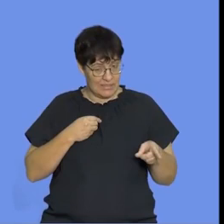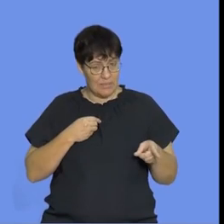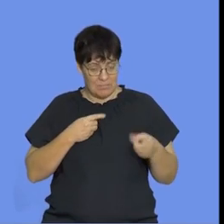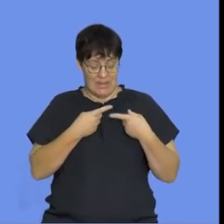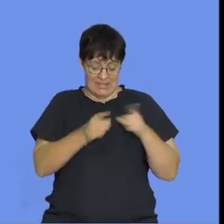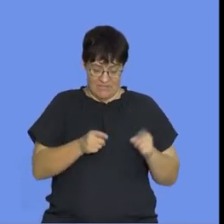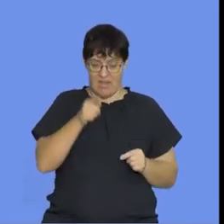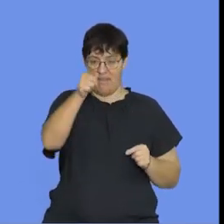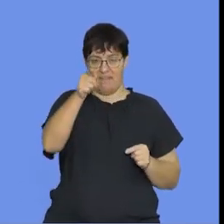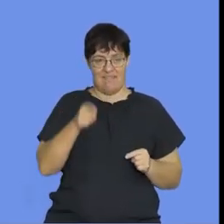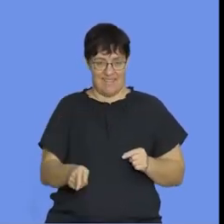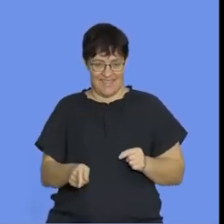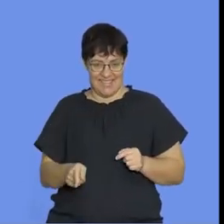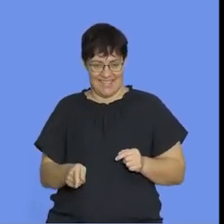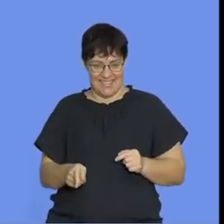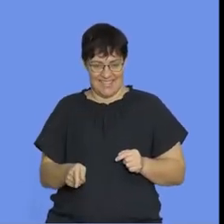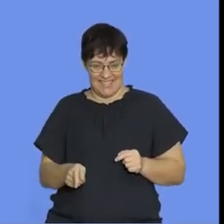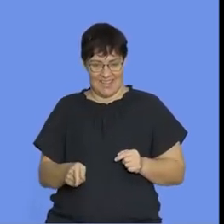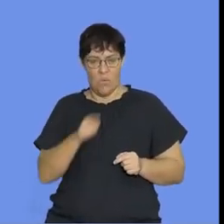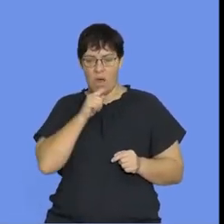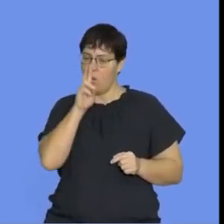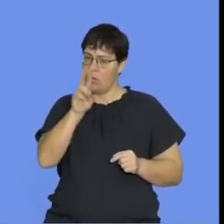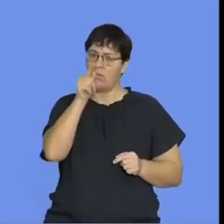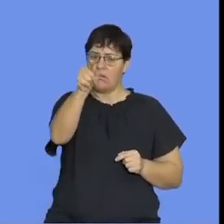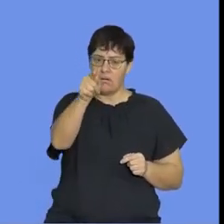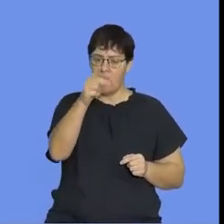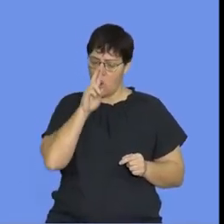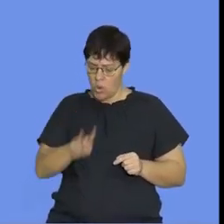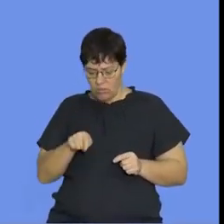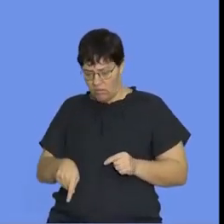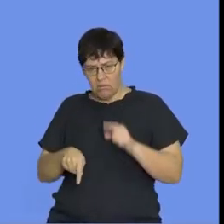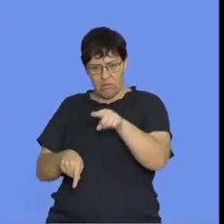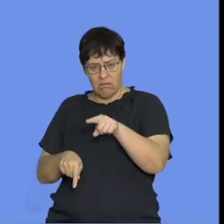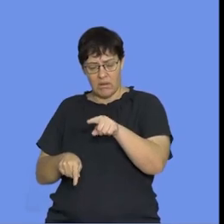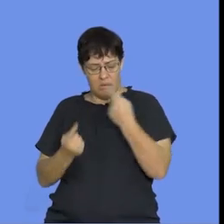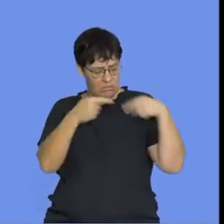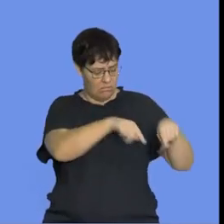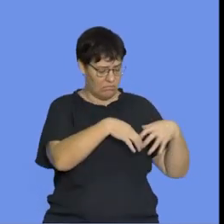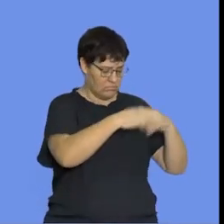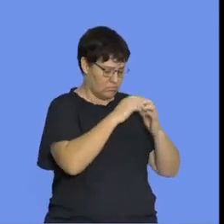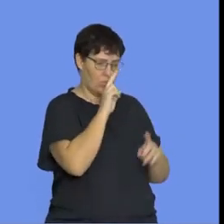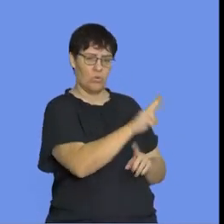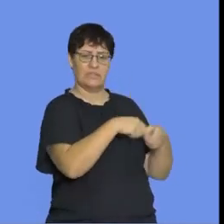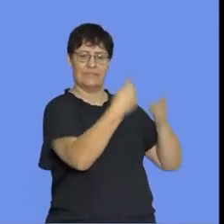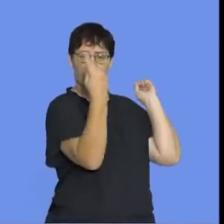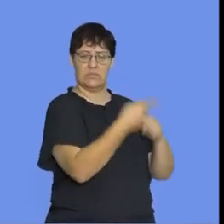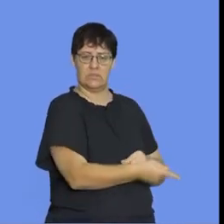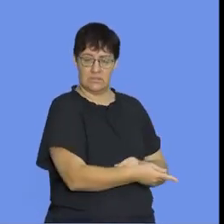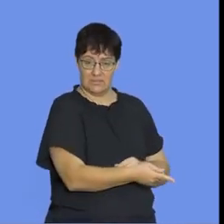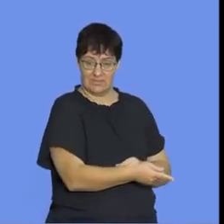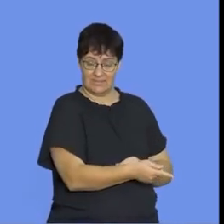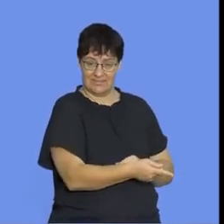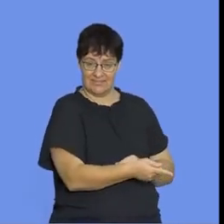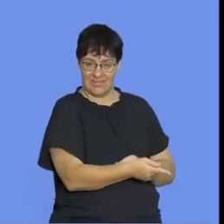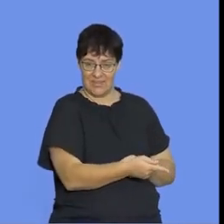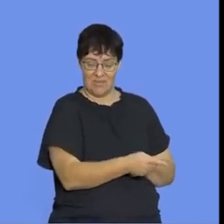that of the reactants, which is the hydrogen molecules and the oxygen molecules. So these are some of the changes that actually